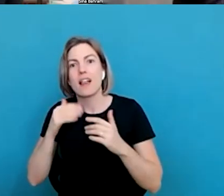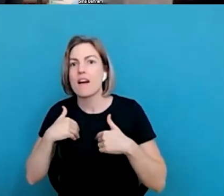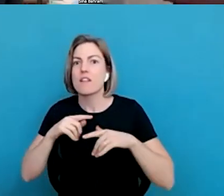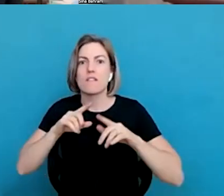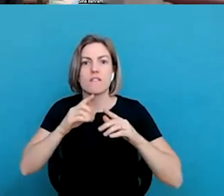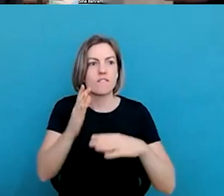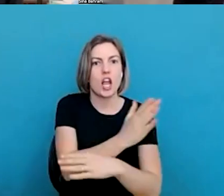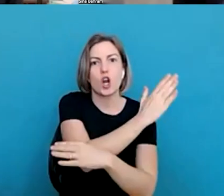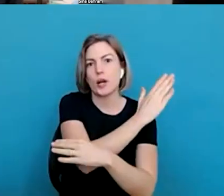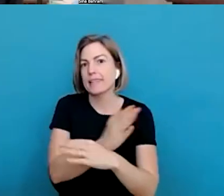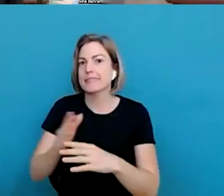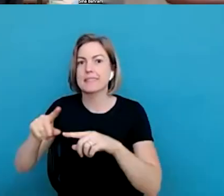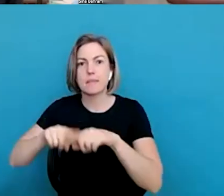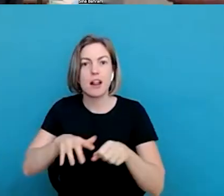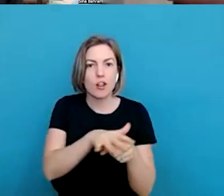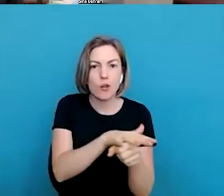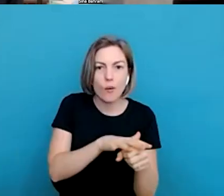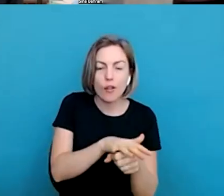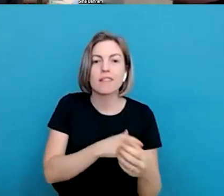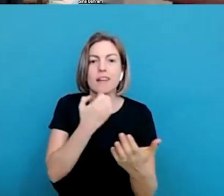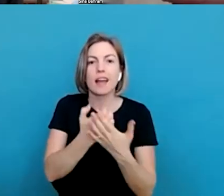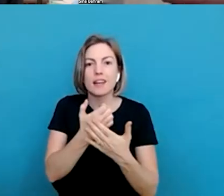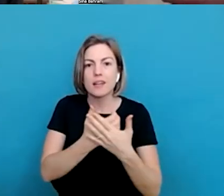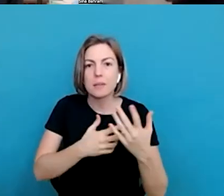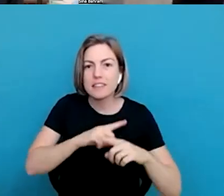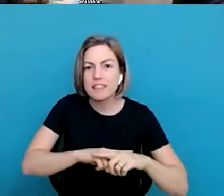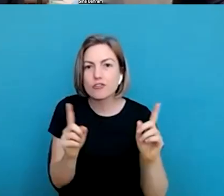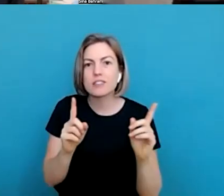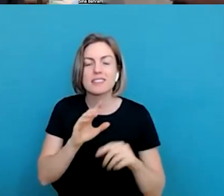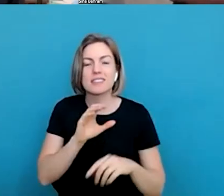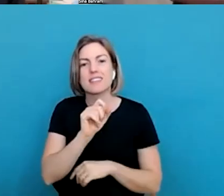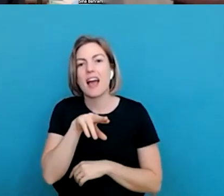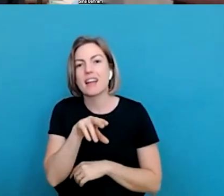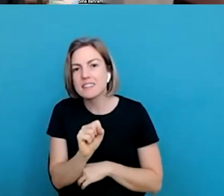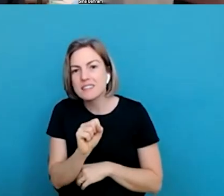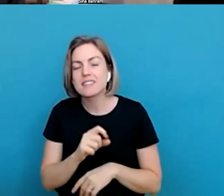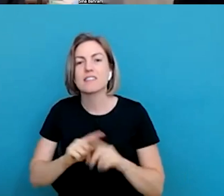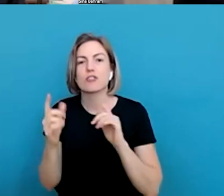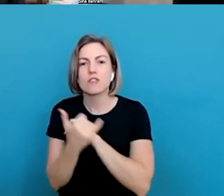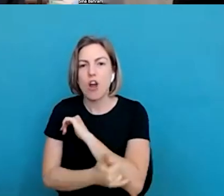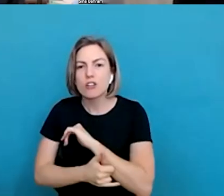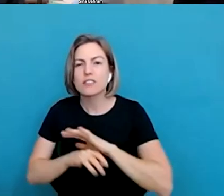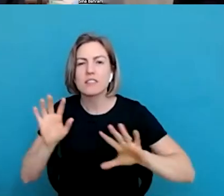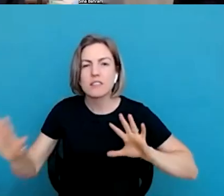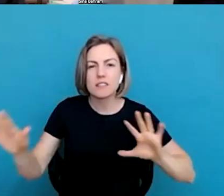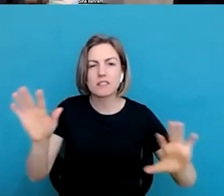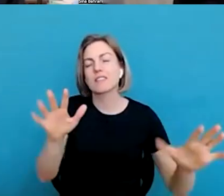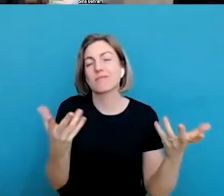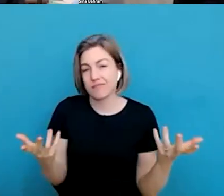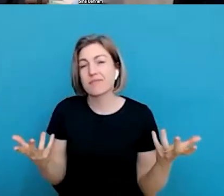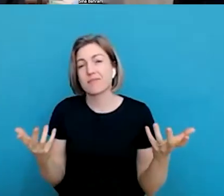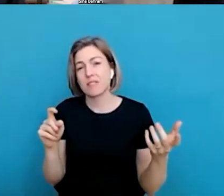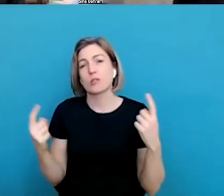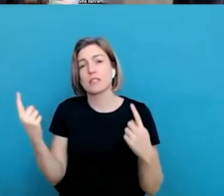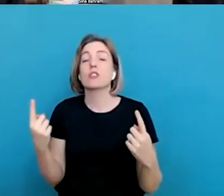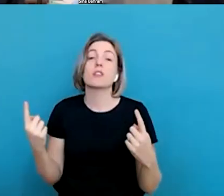based on locale, socioeconomic differences and status, different countries, things of this nature, right? And so we